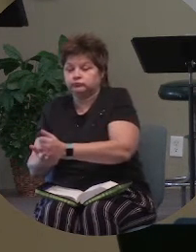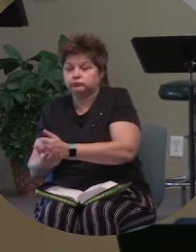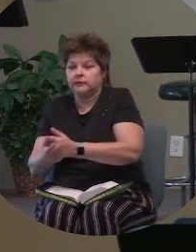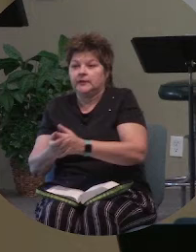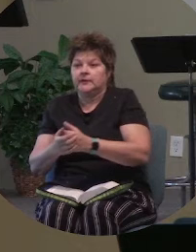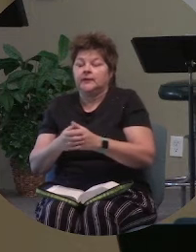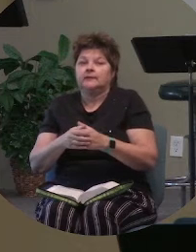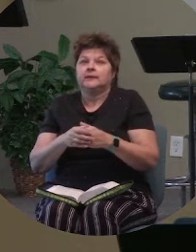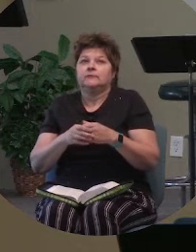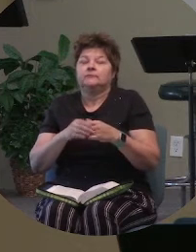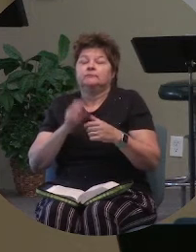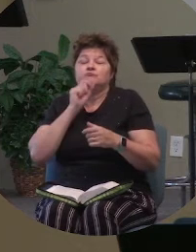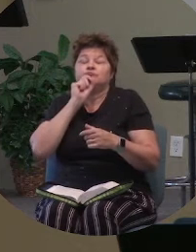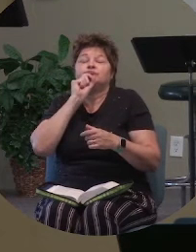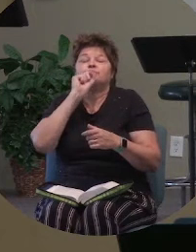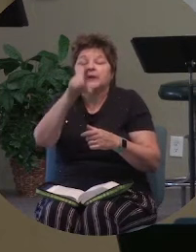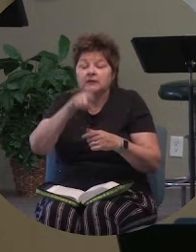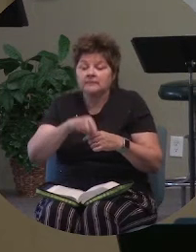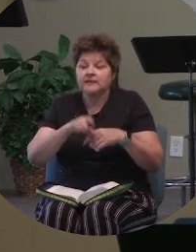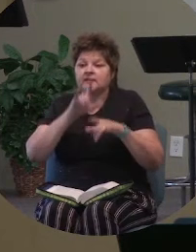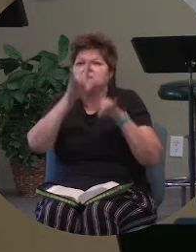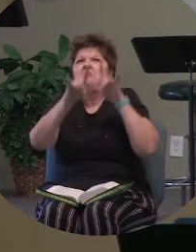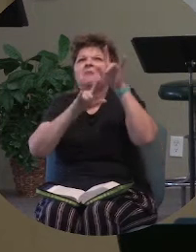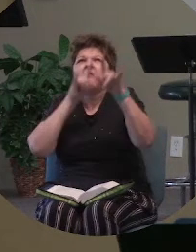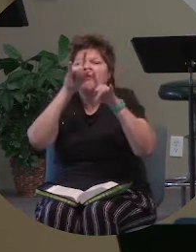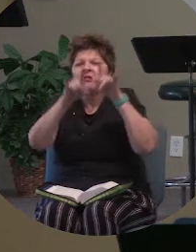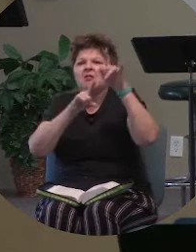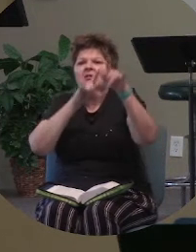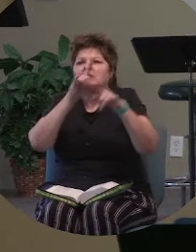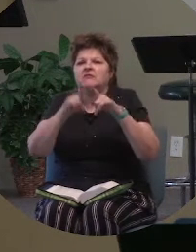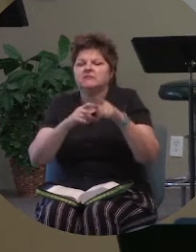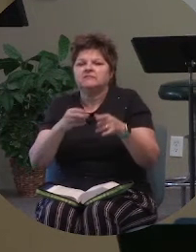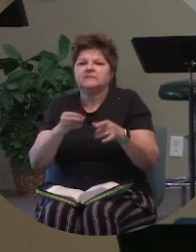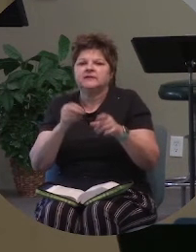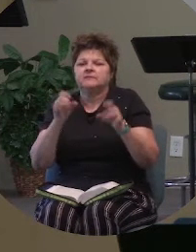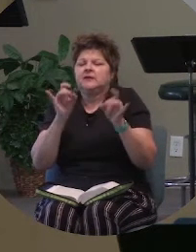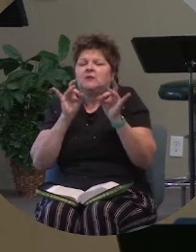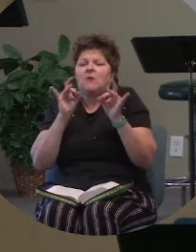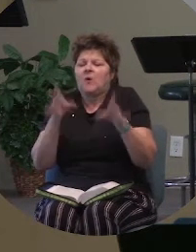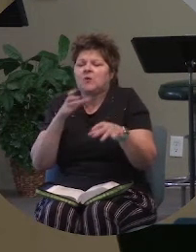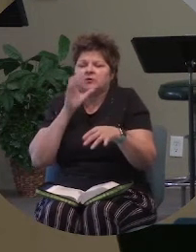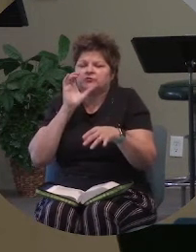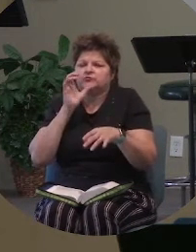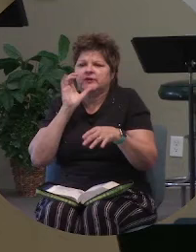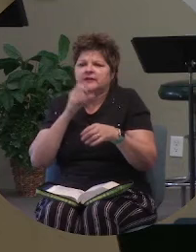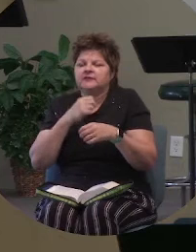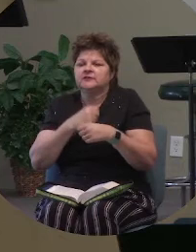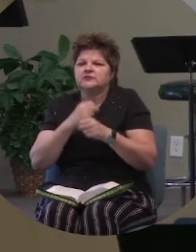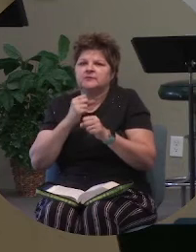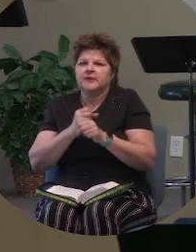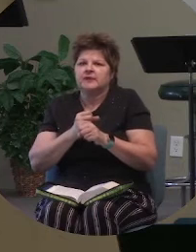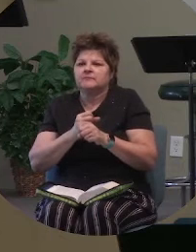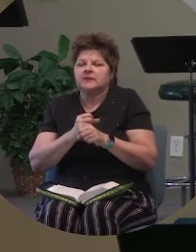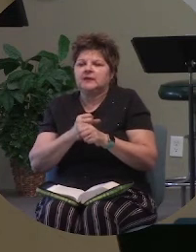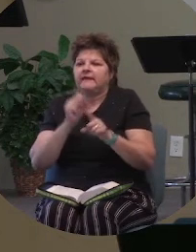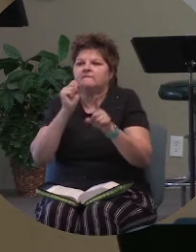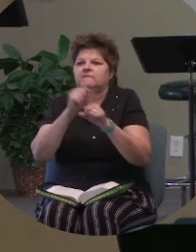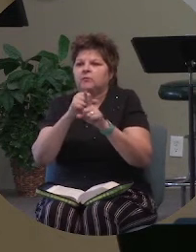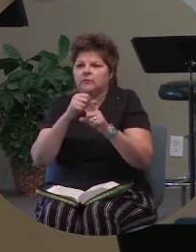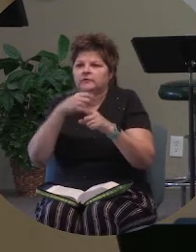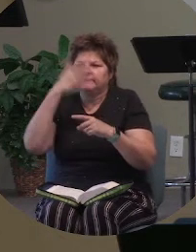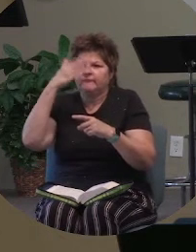me. They would give me awful drink to drink just to make me a mockery in front of the